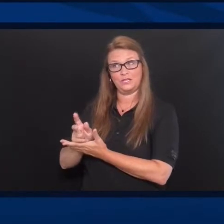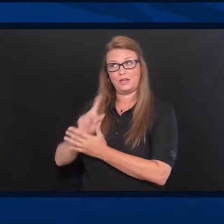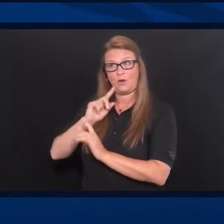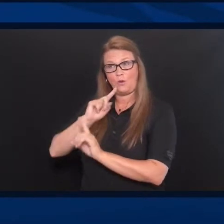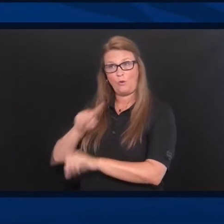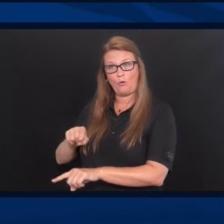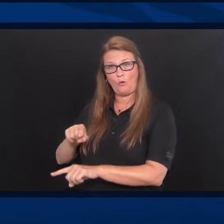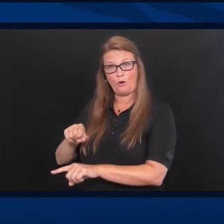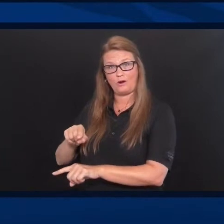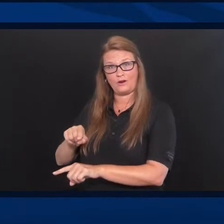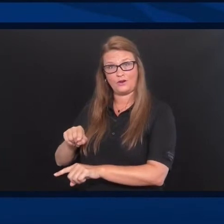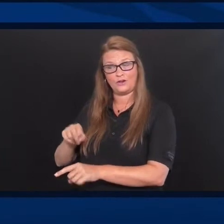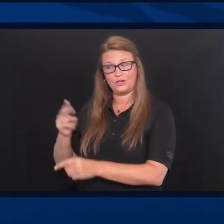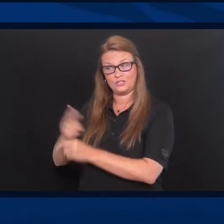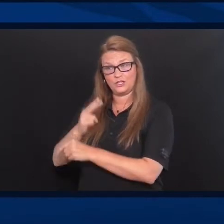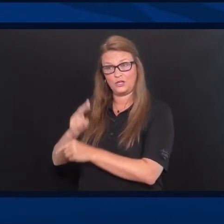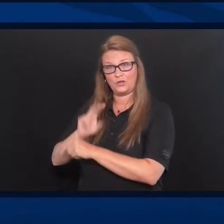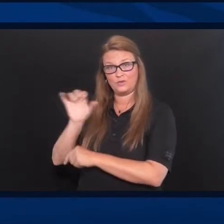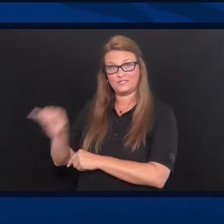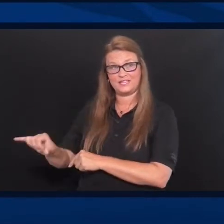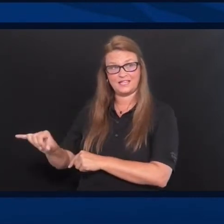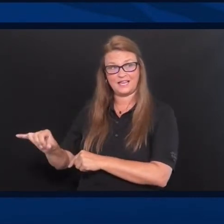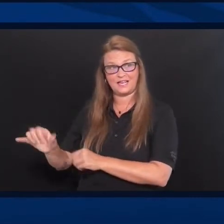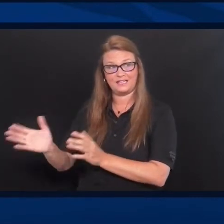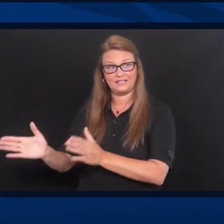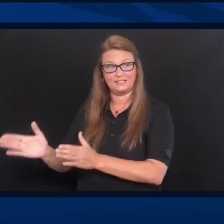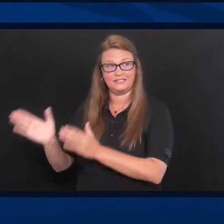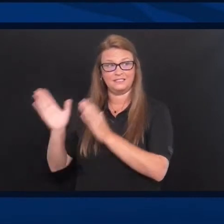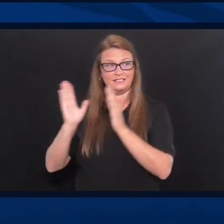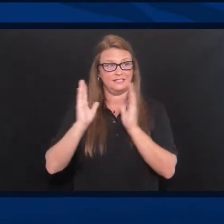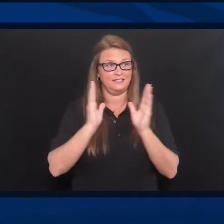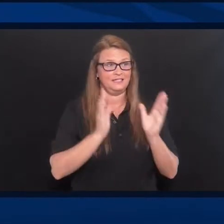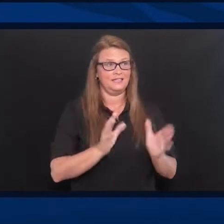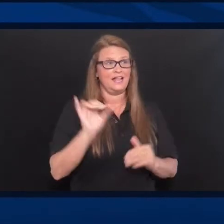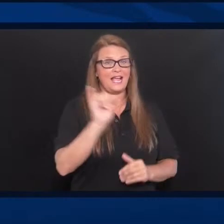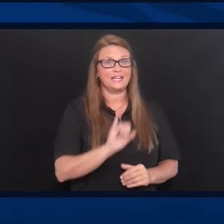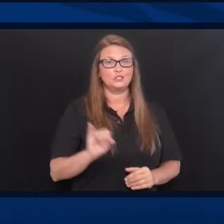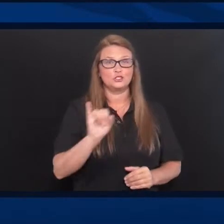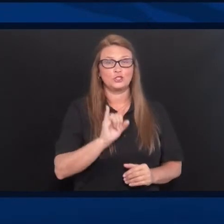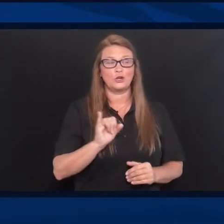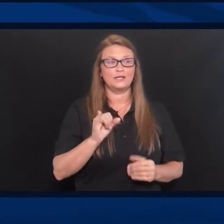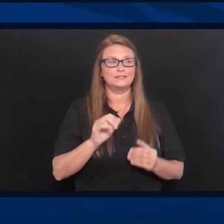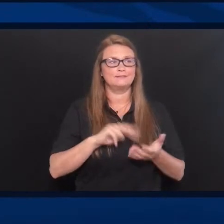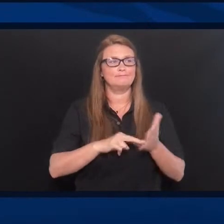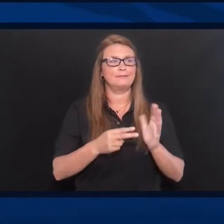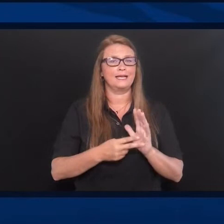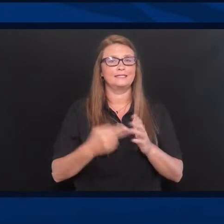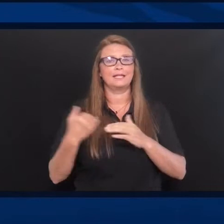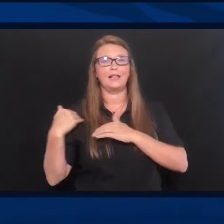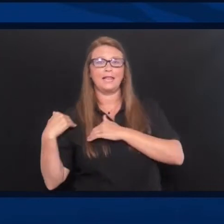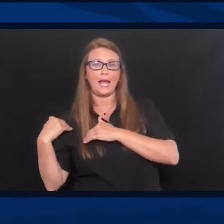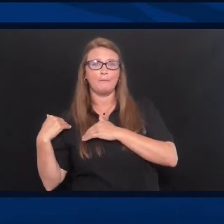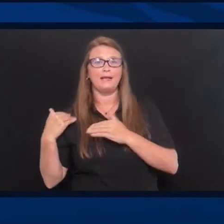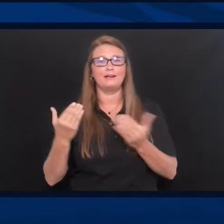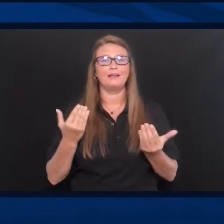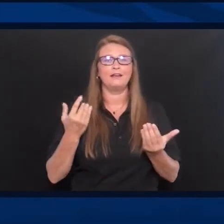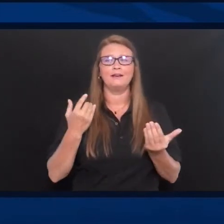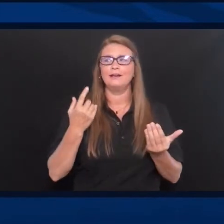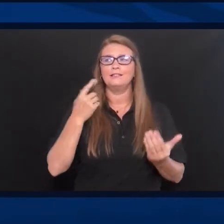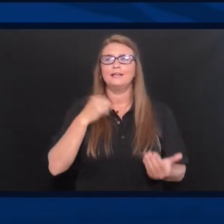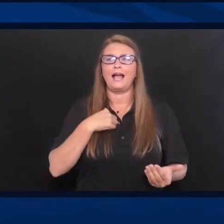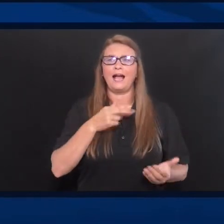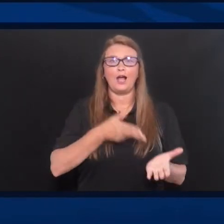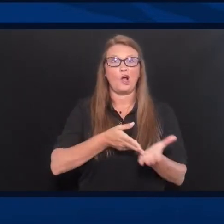that made it possible to use, that some insurance things come in and some liability concerns come into the picture. I honestly